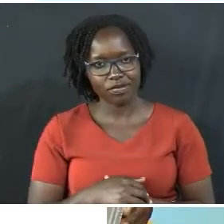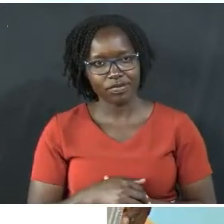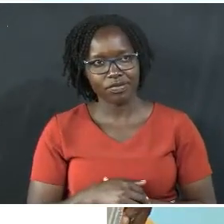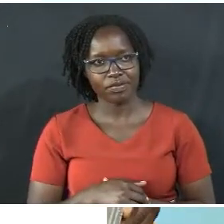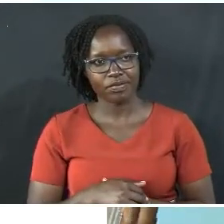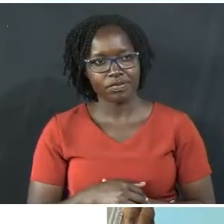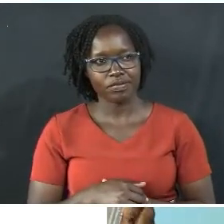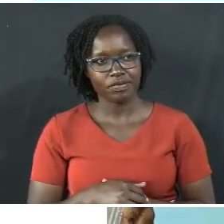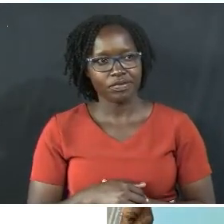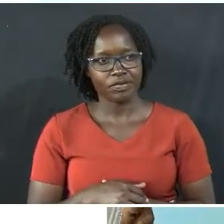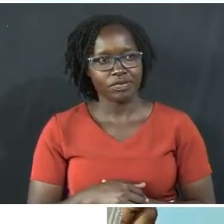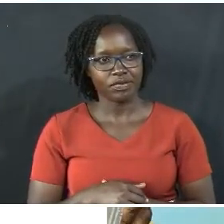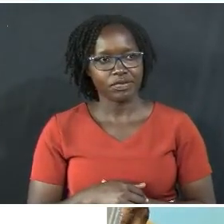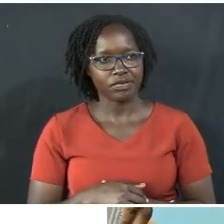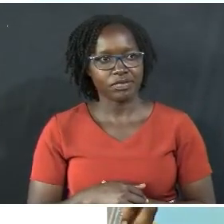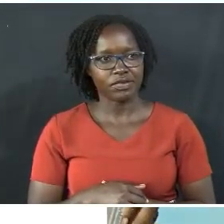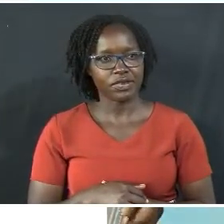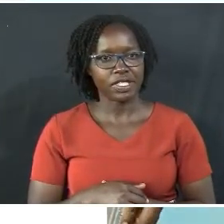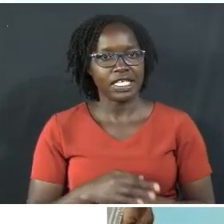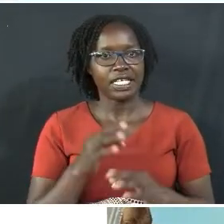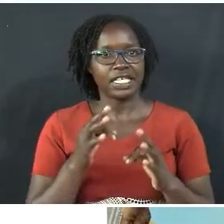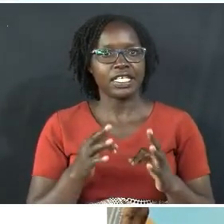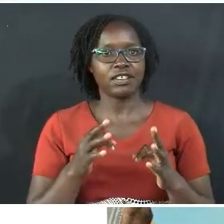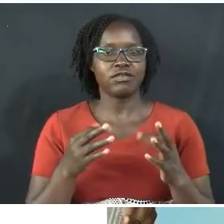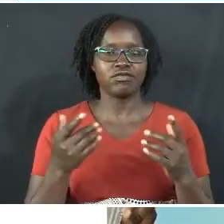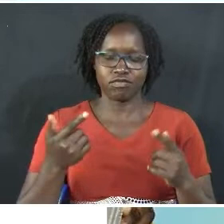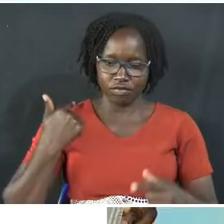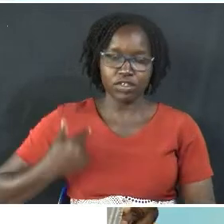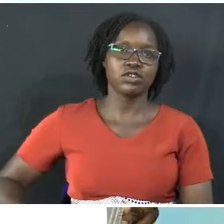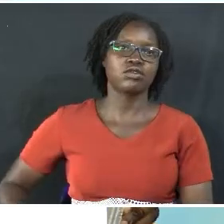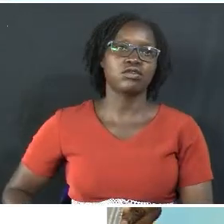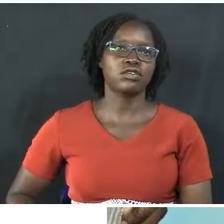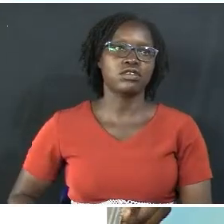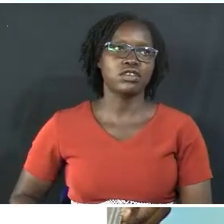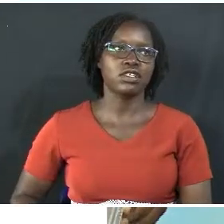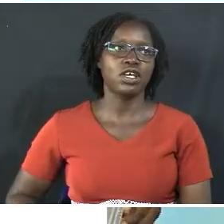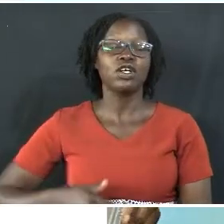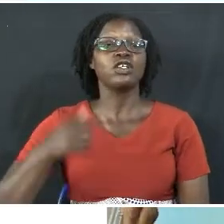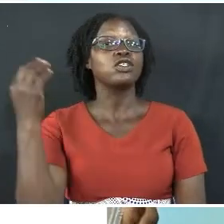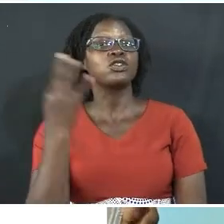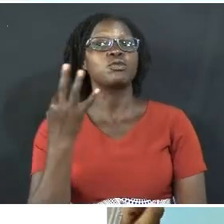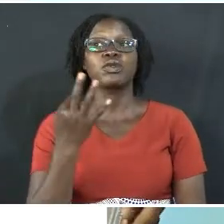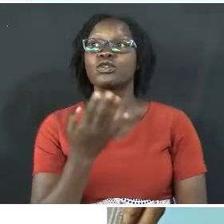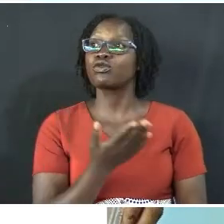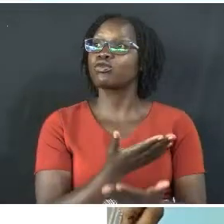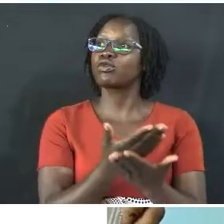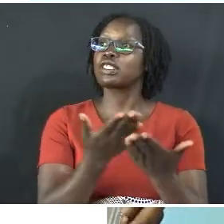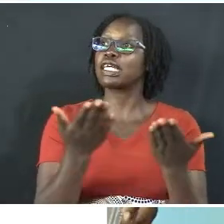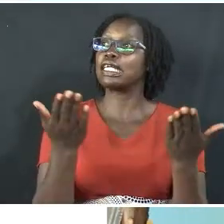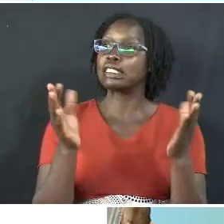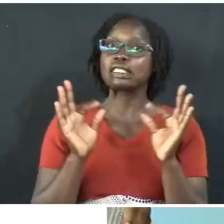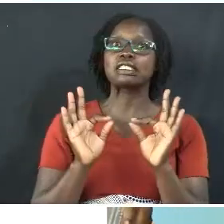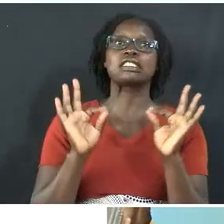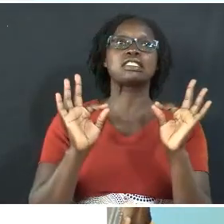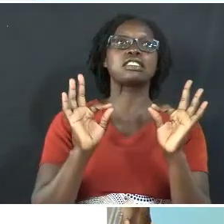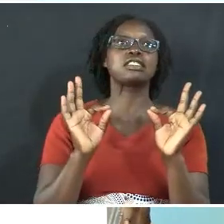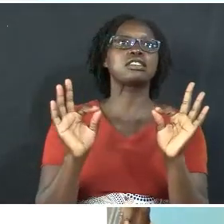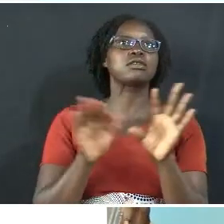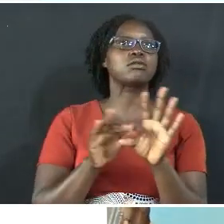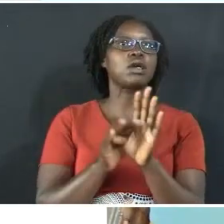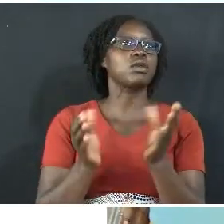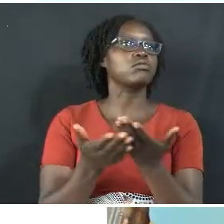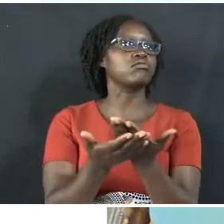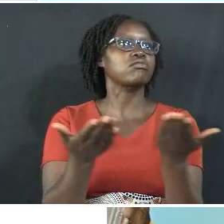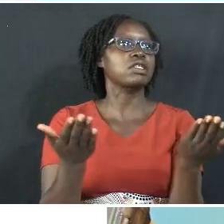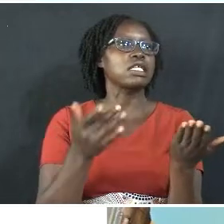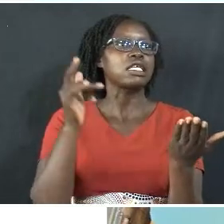If I were to wear a suit, to preach to such an elite congregation,